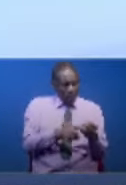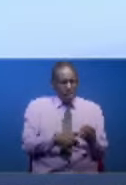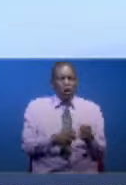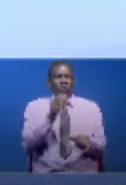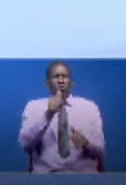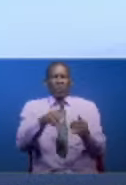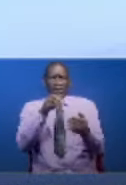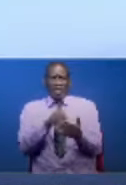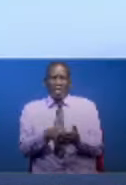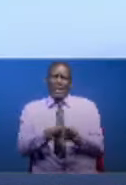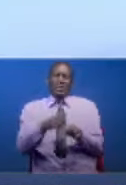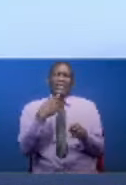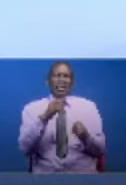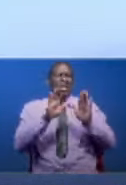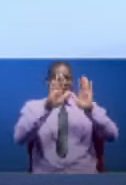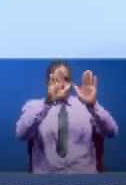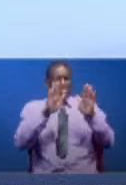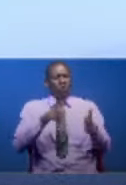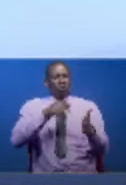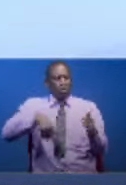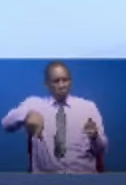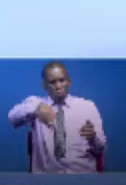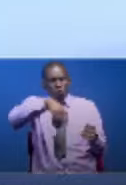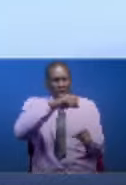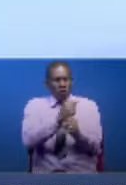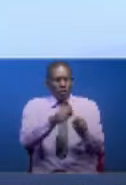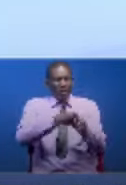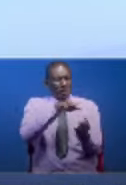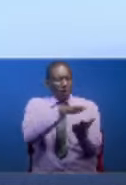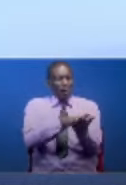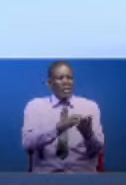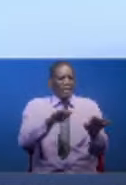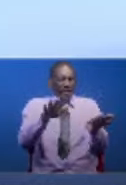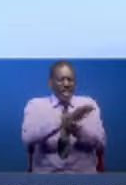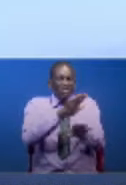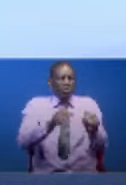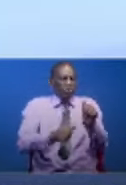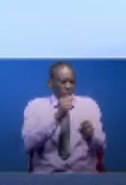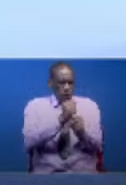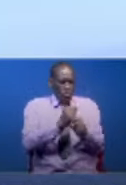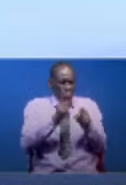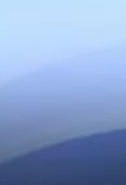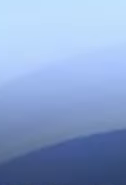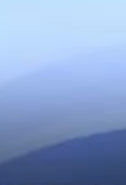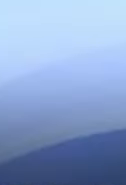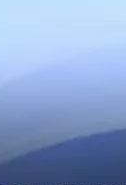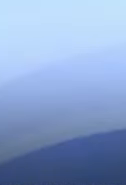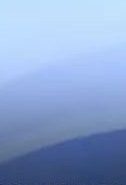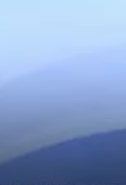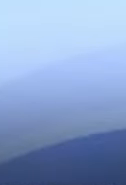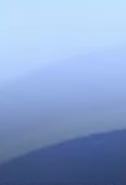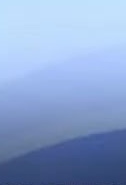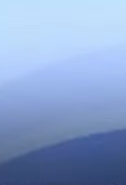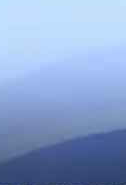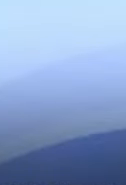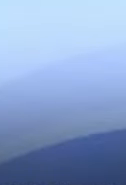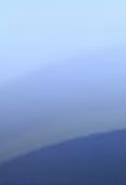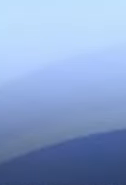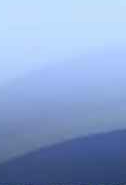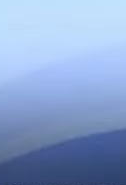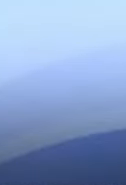again, as I mentioned, critical in what we do as a bank, that where everything we do has to be driven toward ensuring that the environment is well taken care of